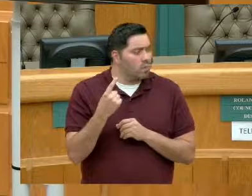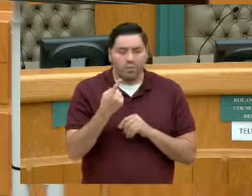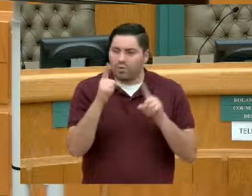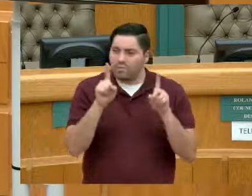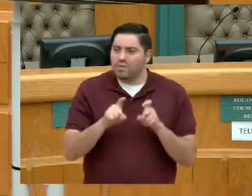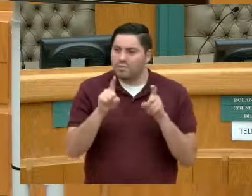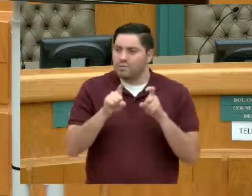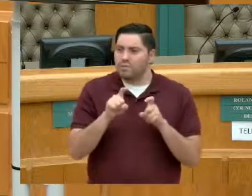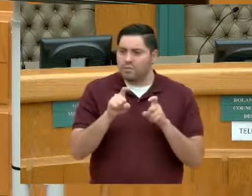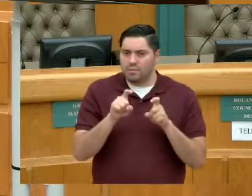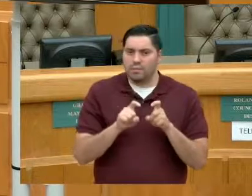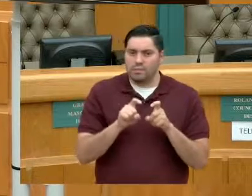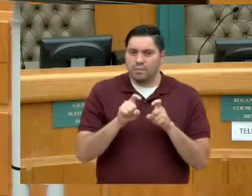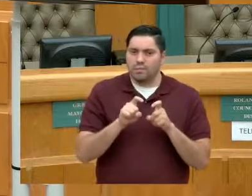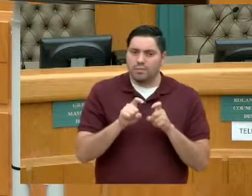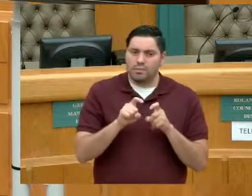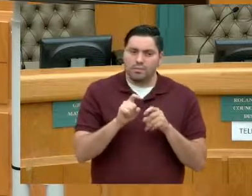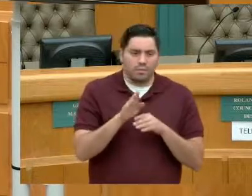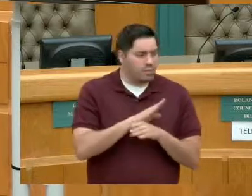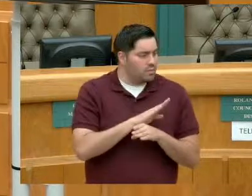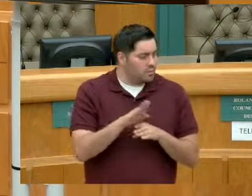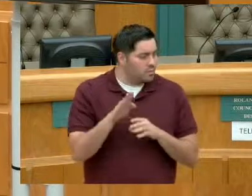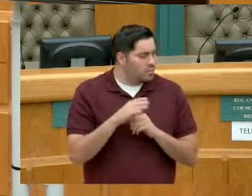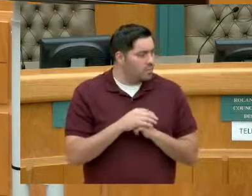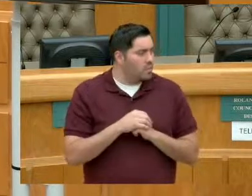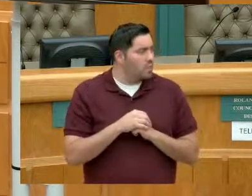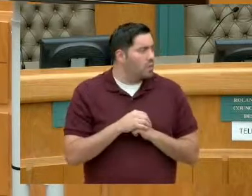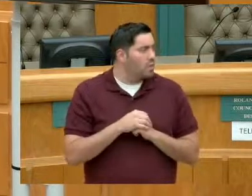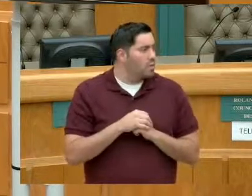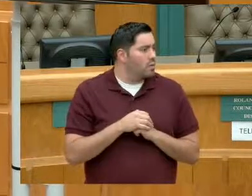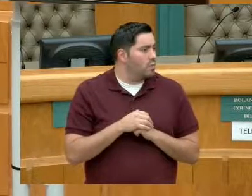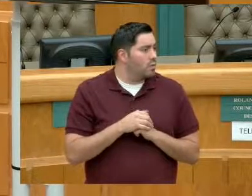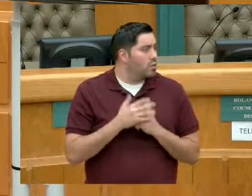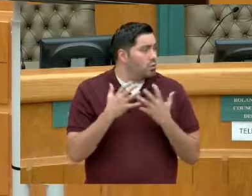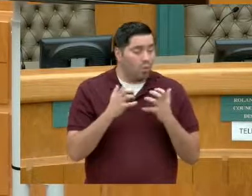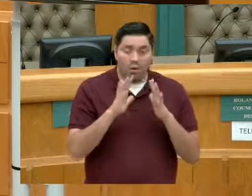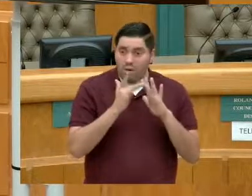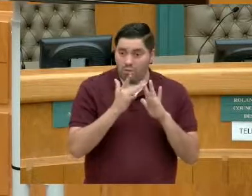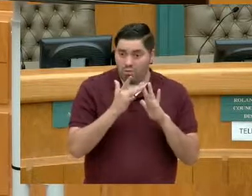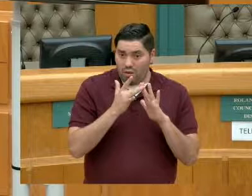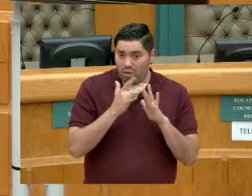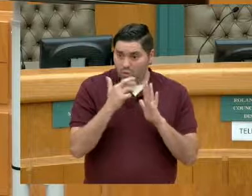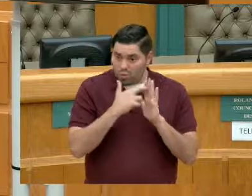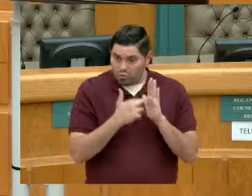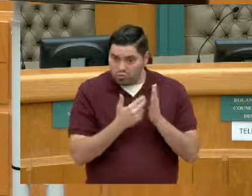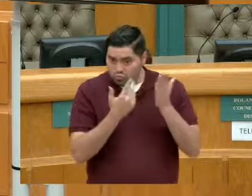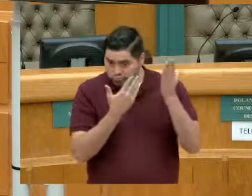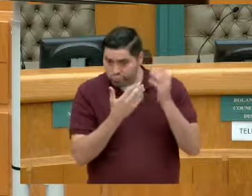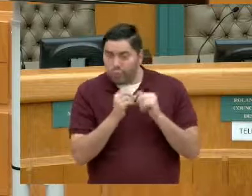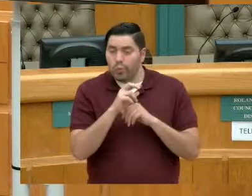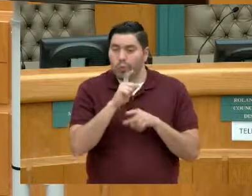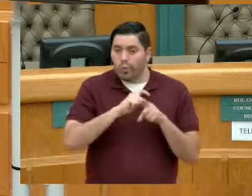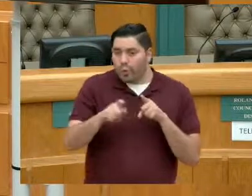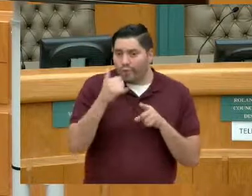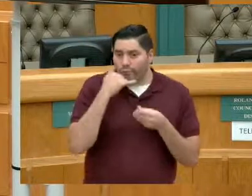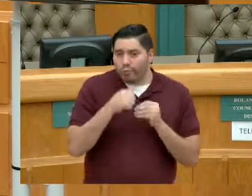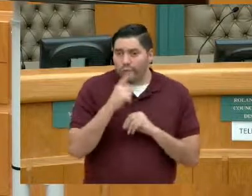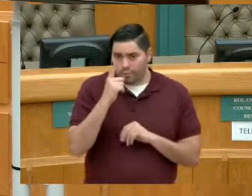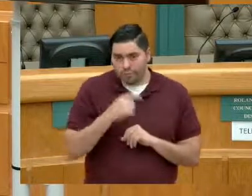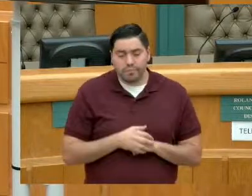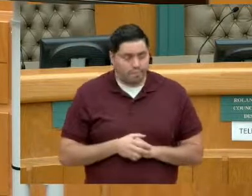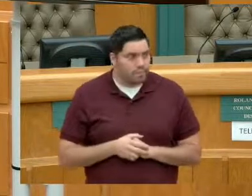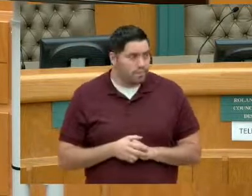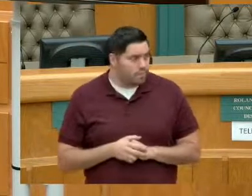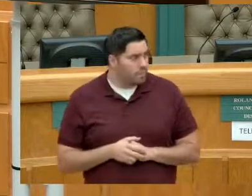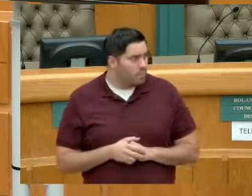then let's see, what was the other one? The other testing site, a testing entity, you want to go online and